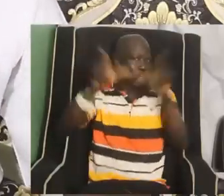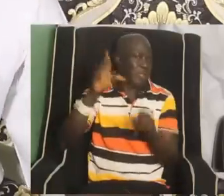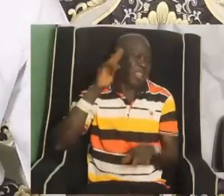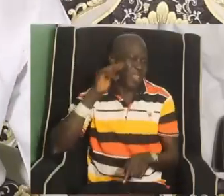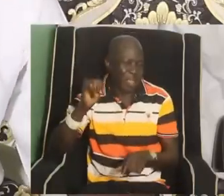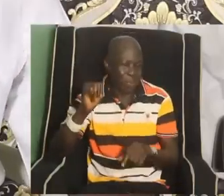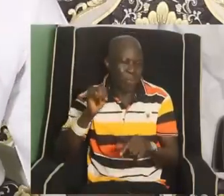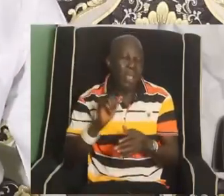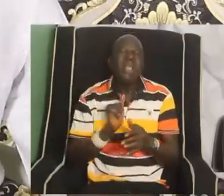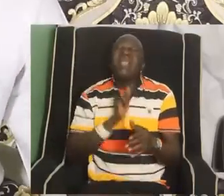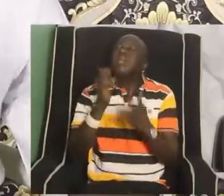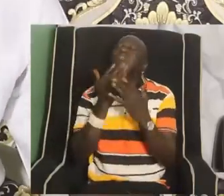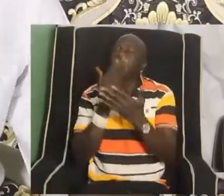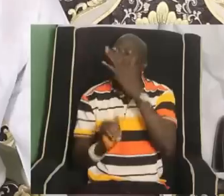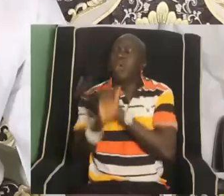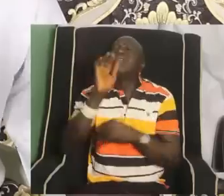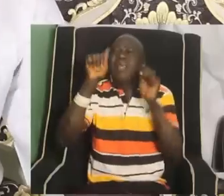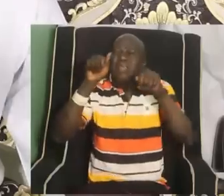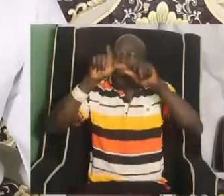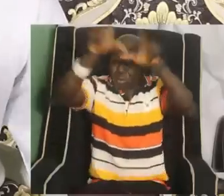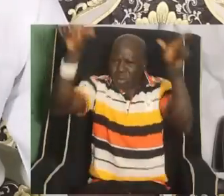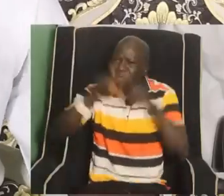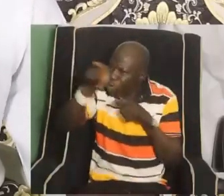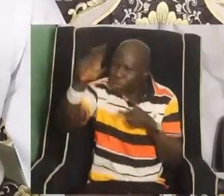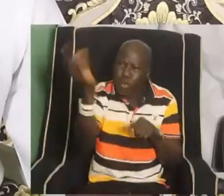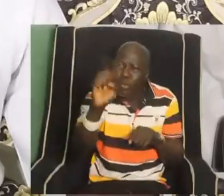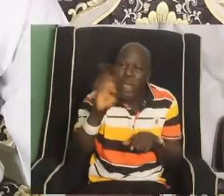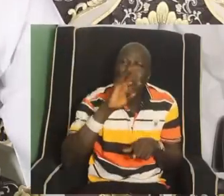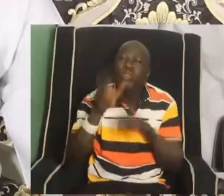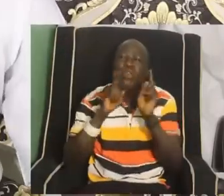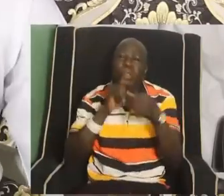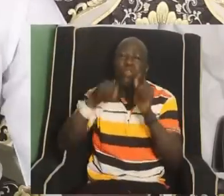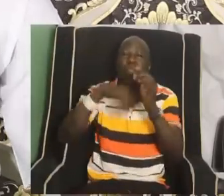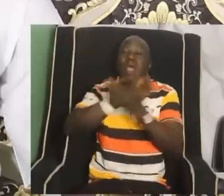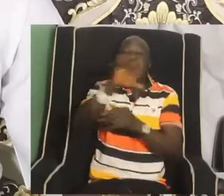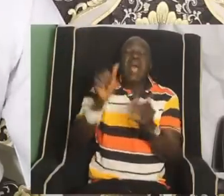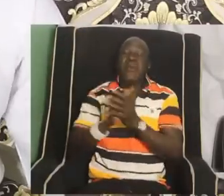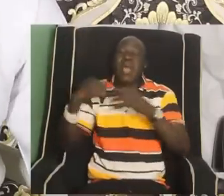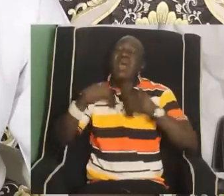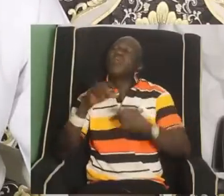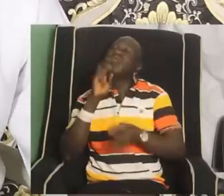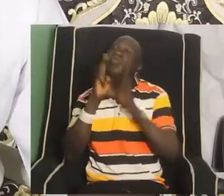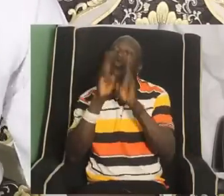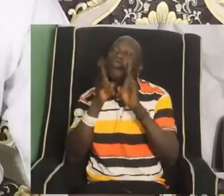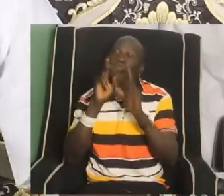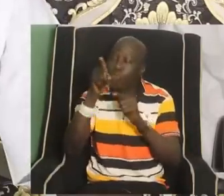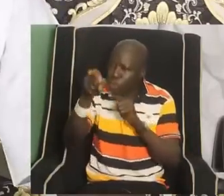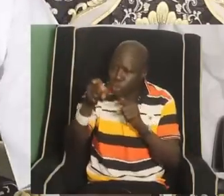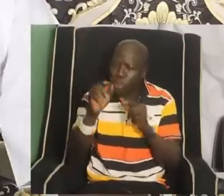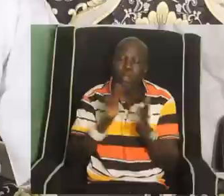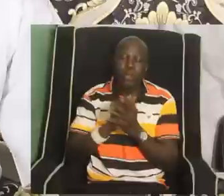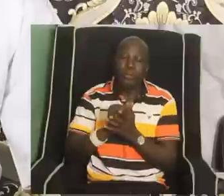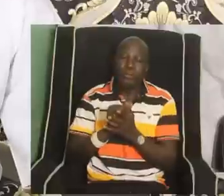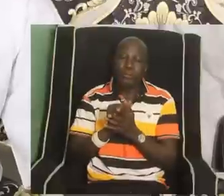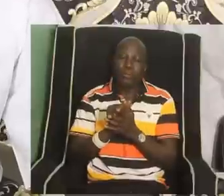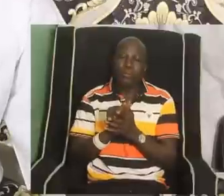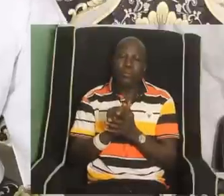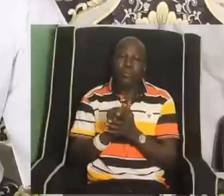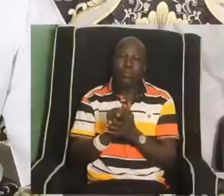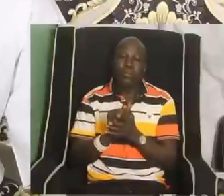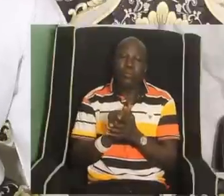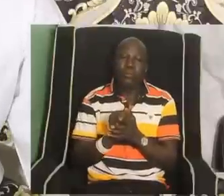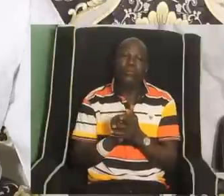him. Allah will locate him. So my God located him where he is talking to you right now. He have a word to speak with you. Allah has been for